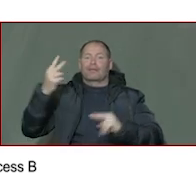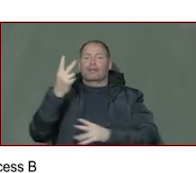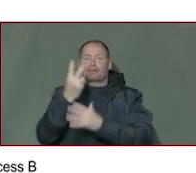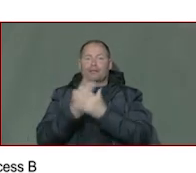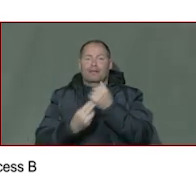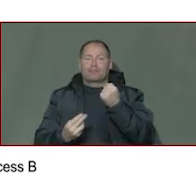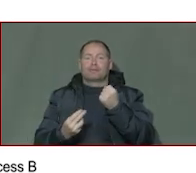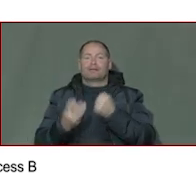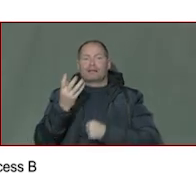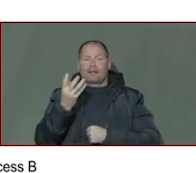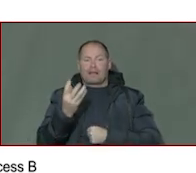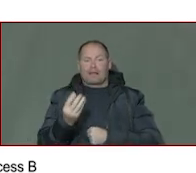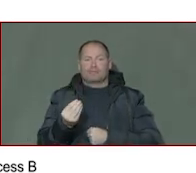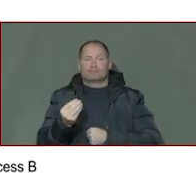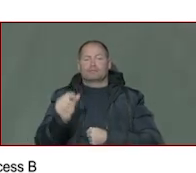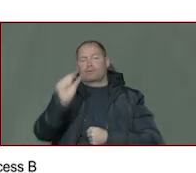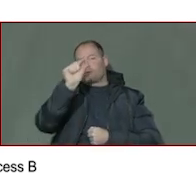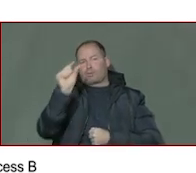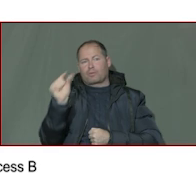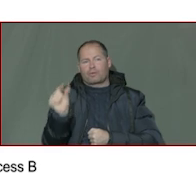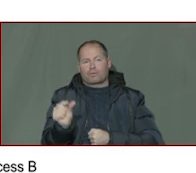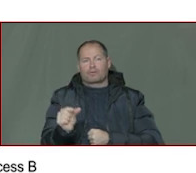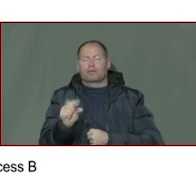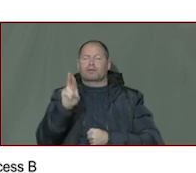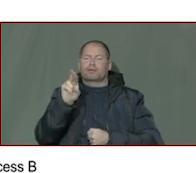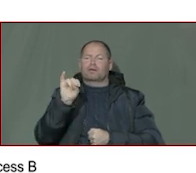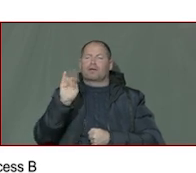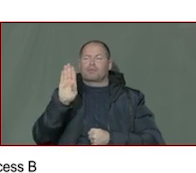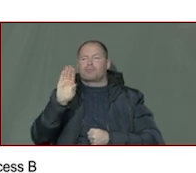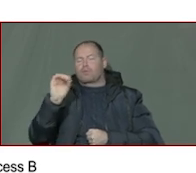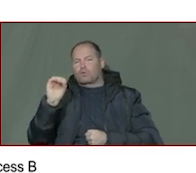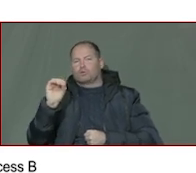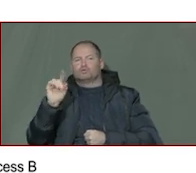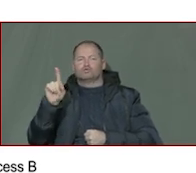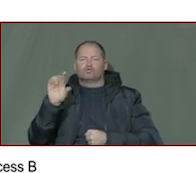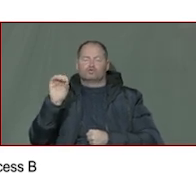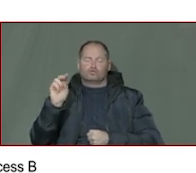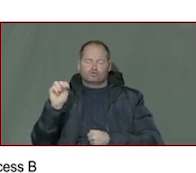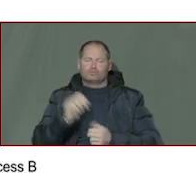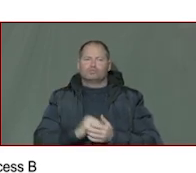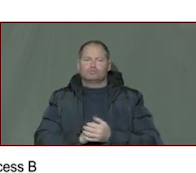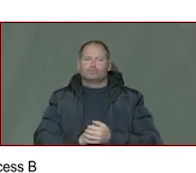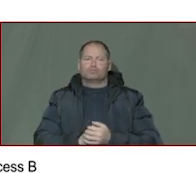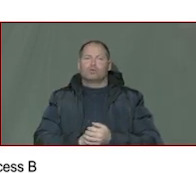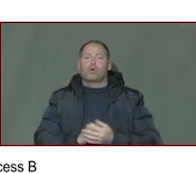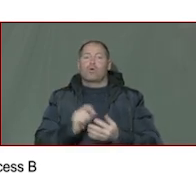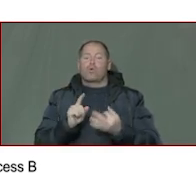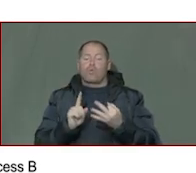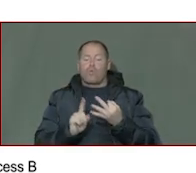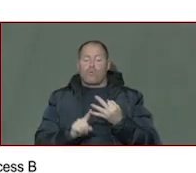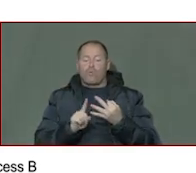nuclear membrane ribosome. It's 1, 2, 3.